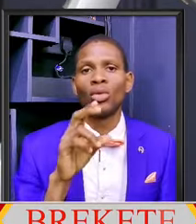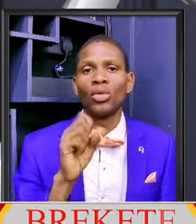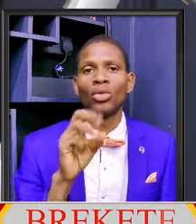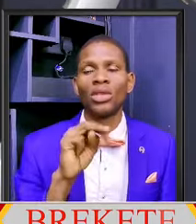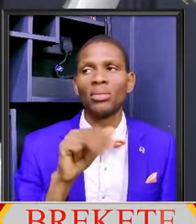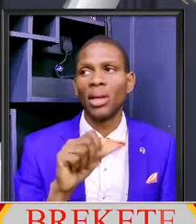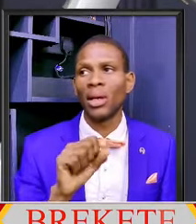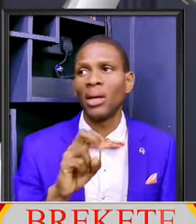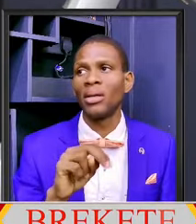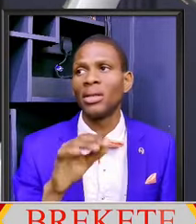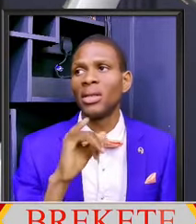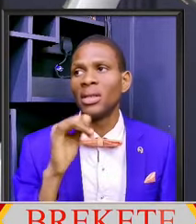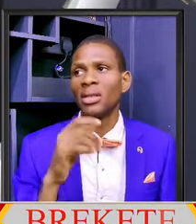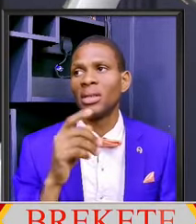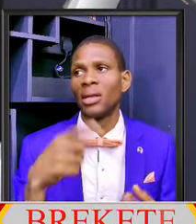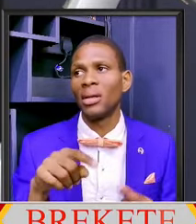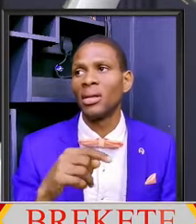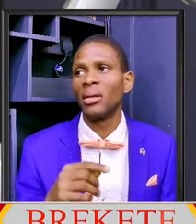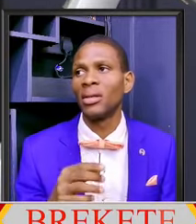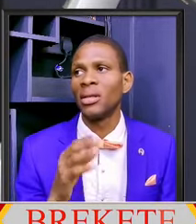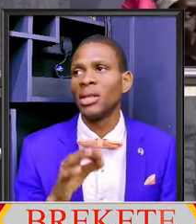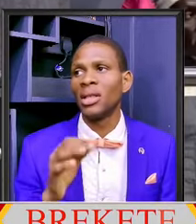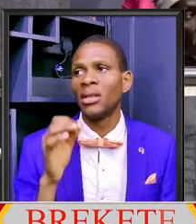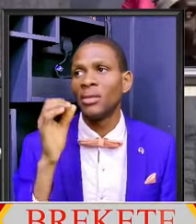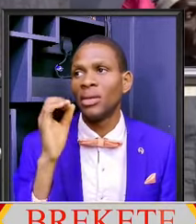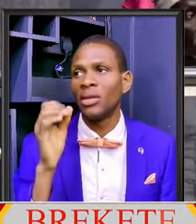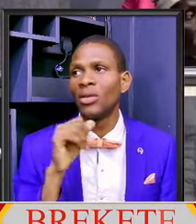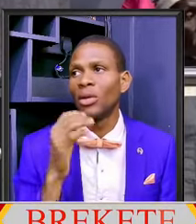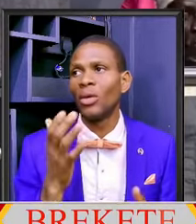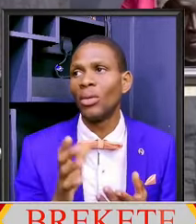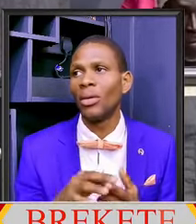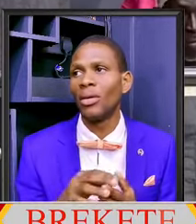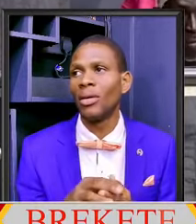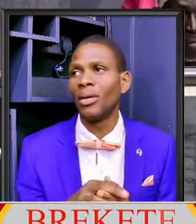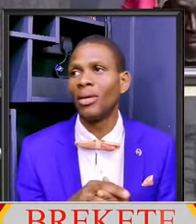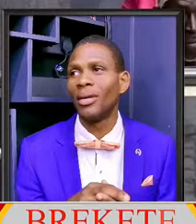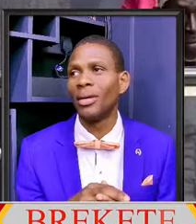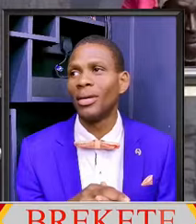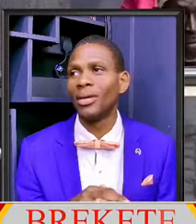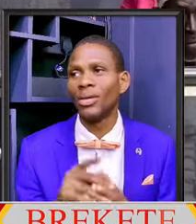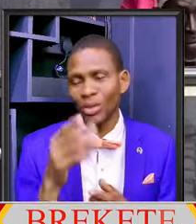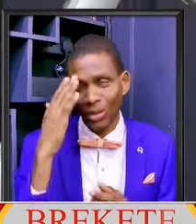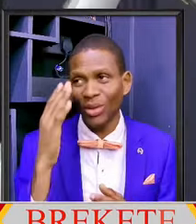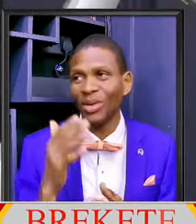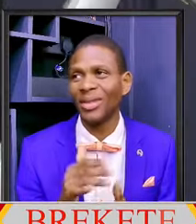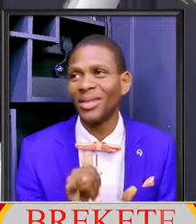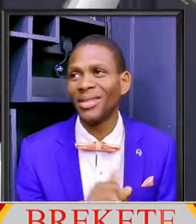Usman is around. If you know one appear for camera talk. You know, say,